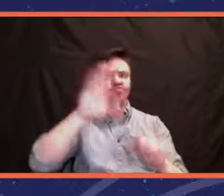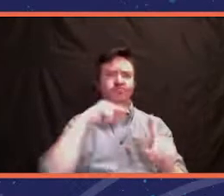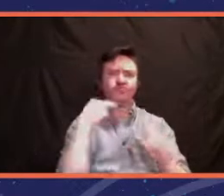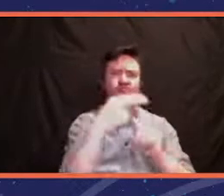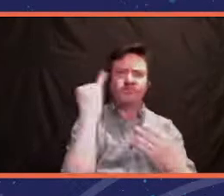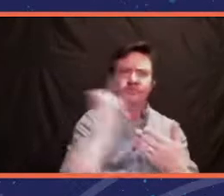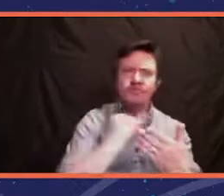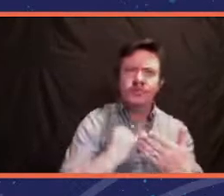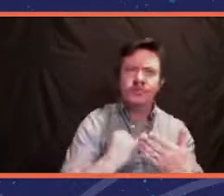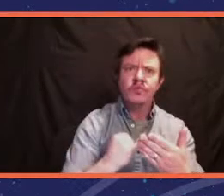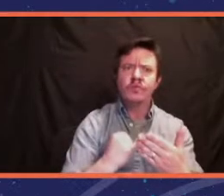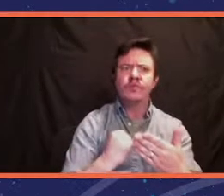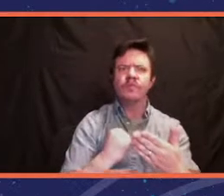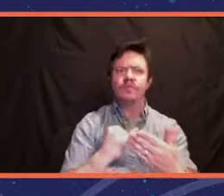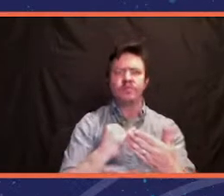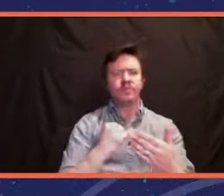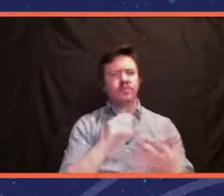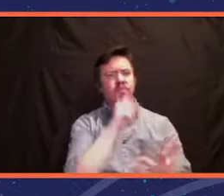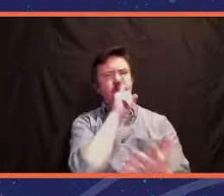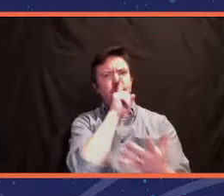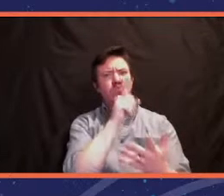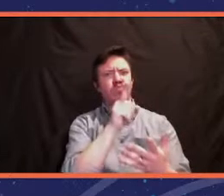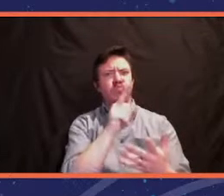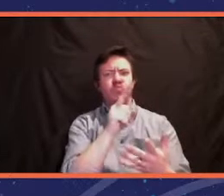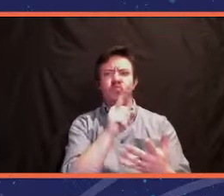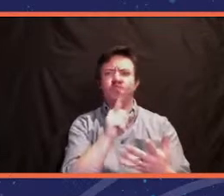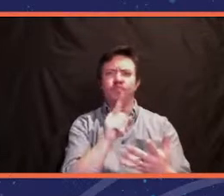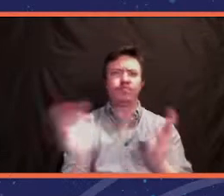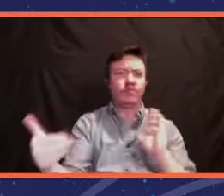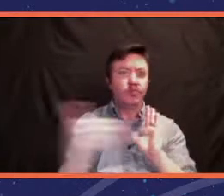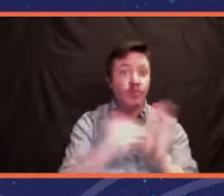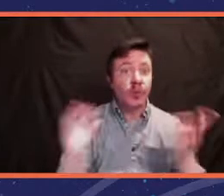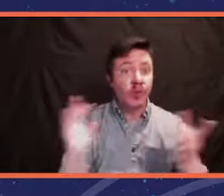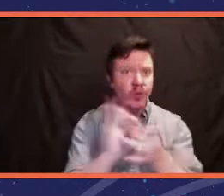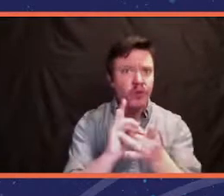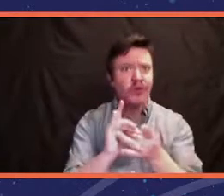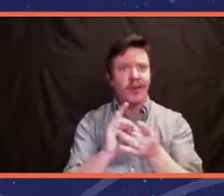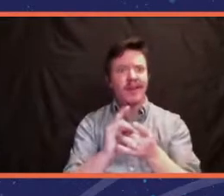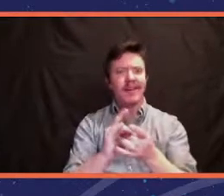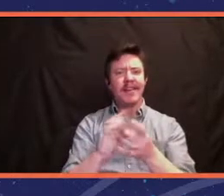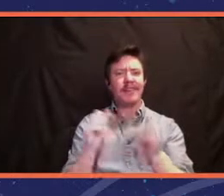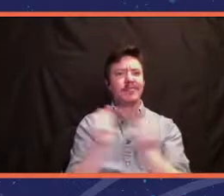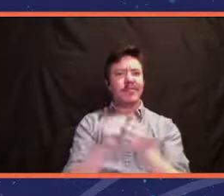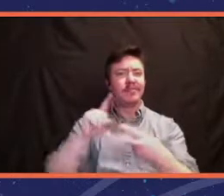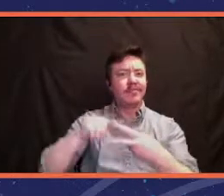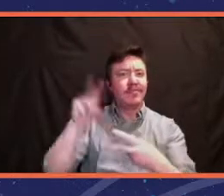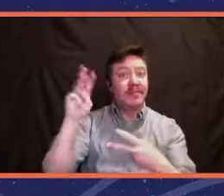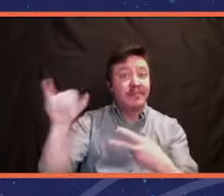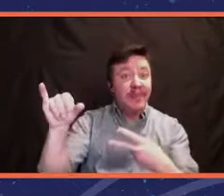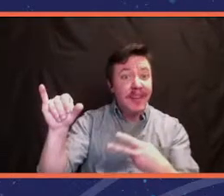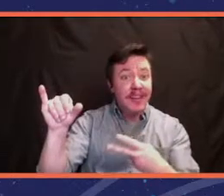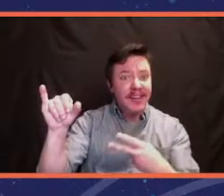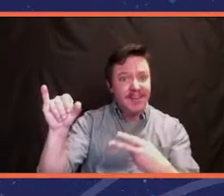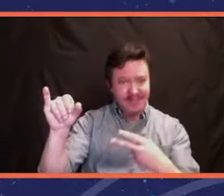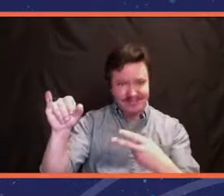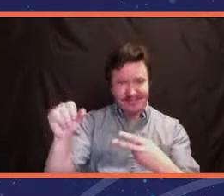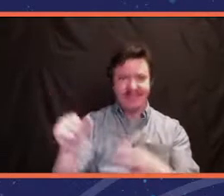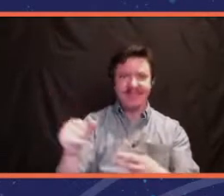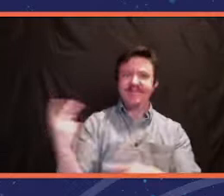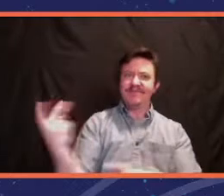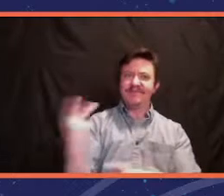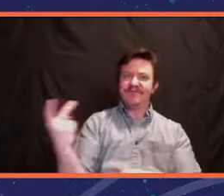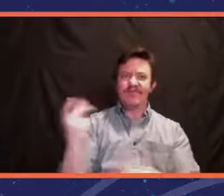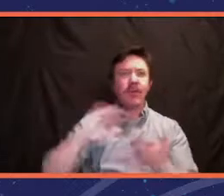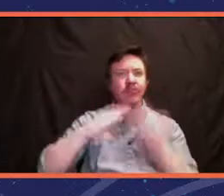know, being reunited with folks like Maddie, who definitely have crossed within communities, but